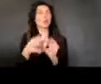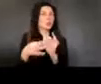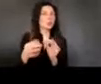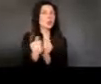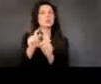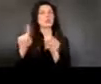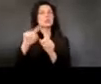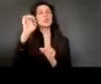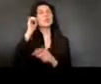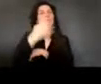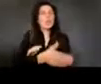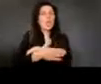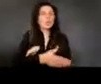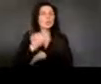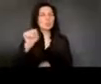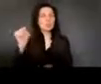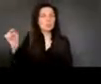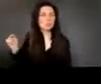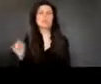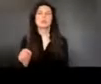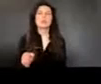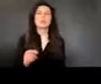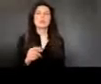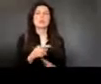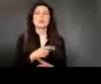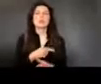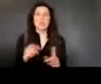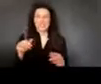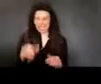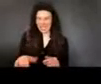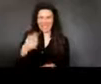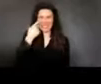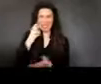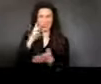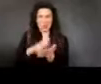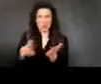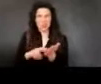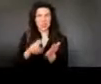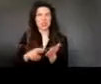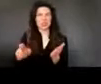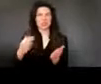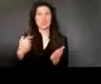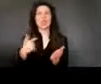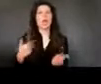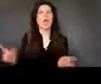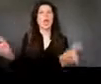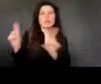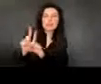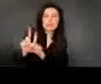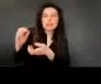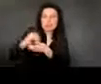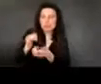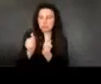and so on and so forth. But this research that we have done with Asiye, who unfortunately couldn't be here